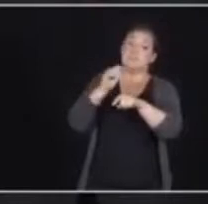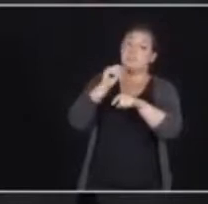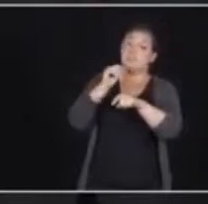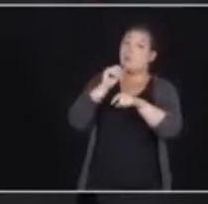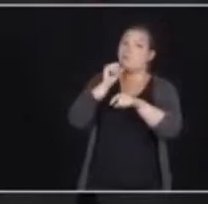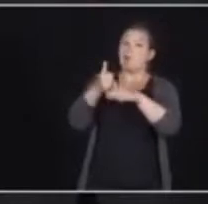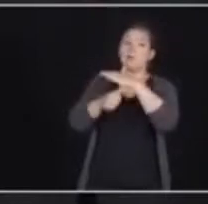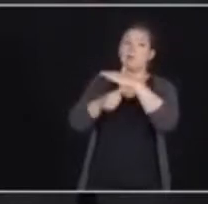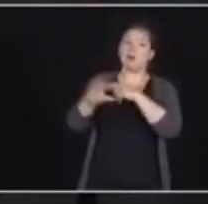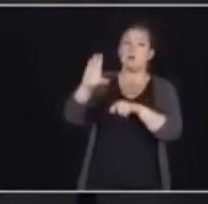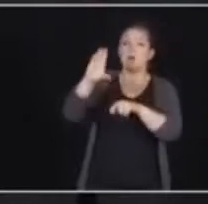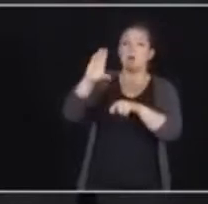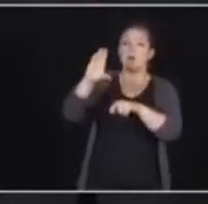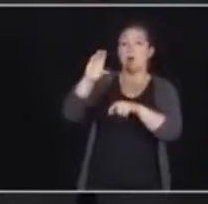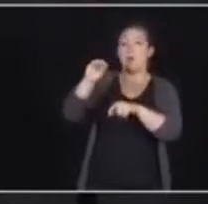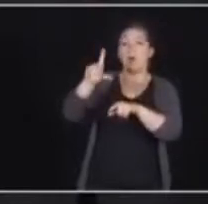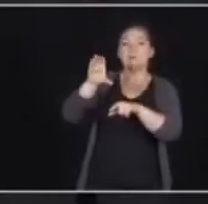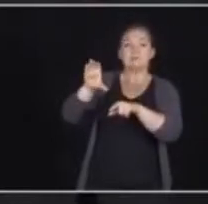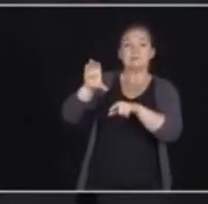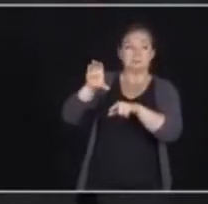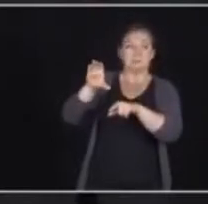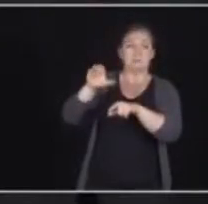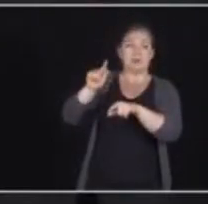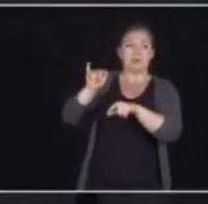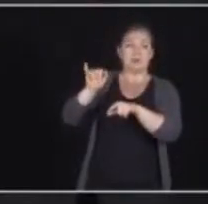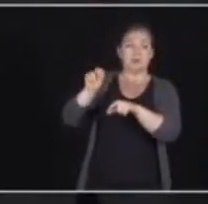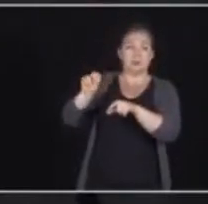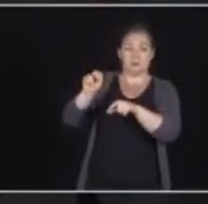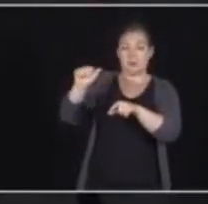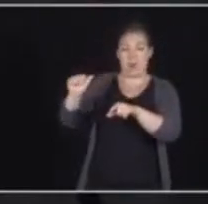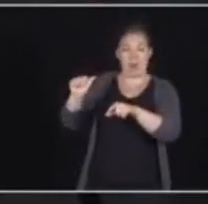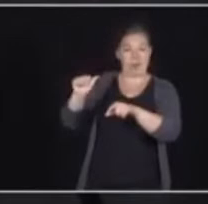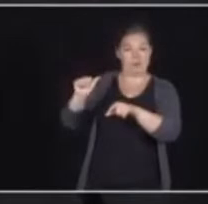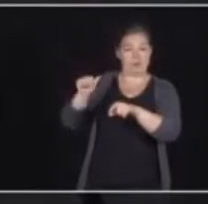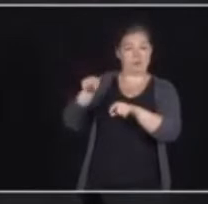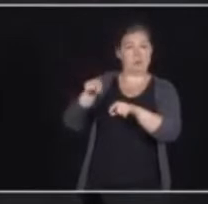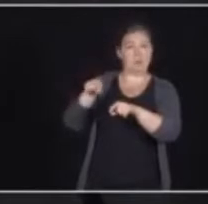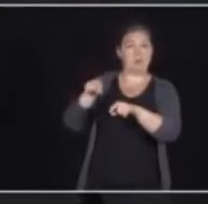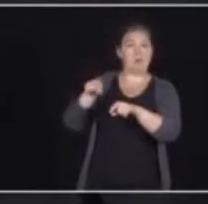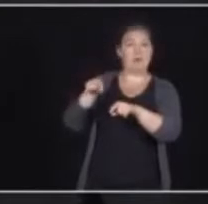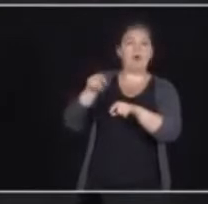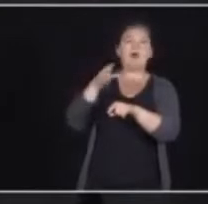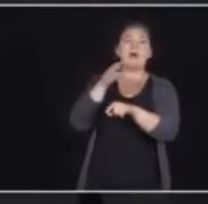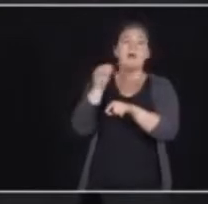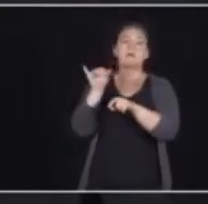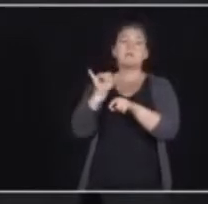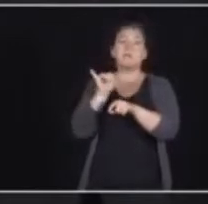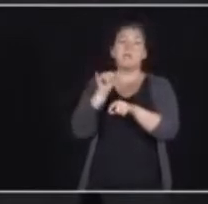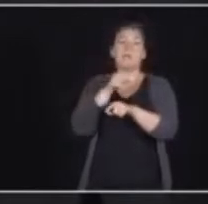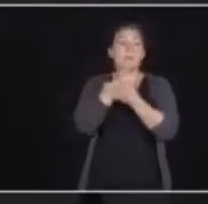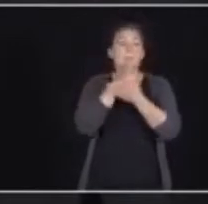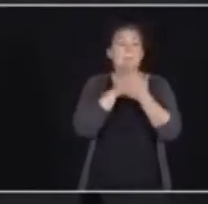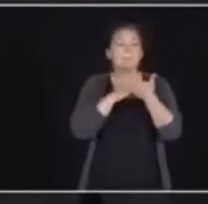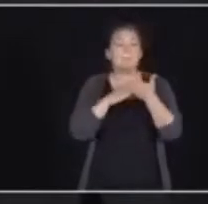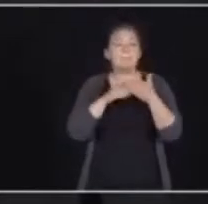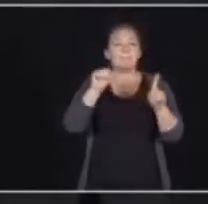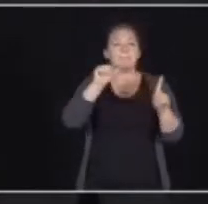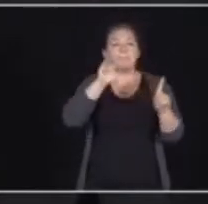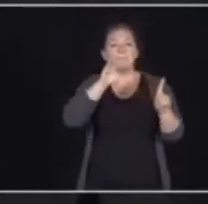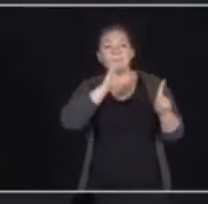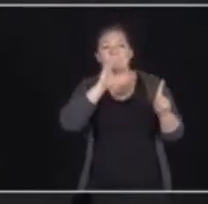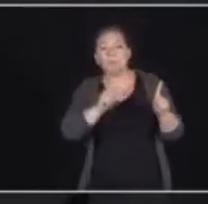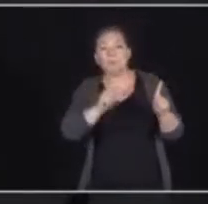with some of the older buildings in terms of the electrical system being able to take more of a load. And all of these things have to be considered. It